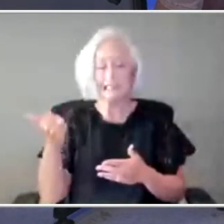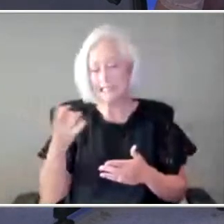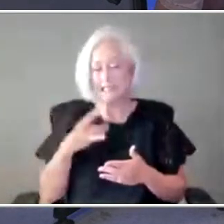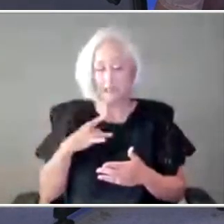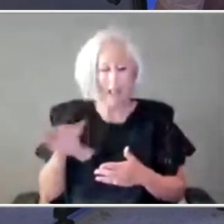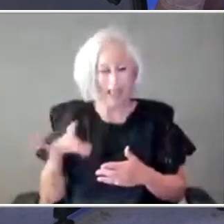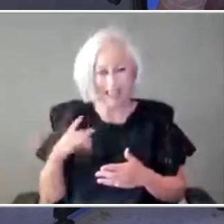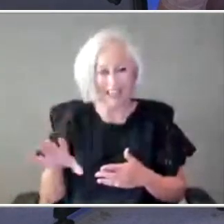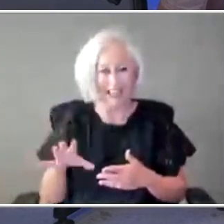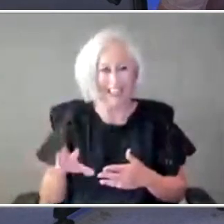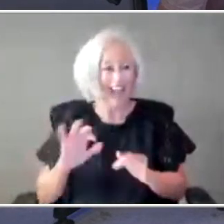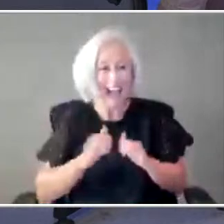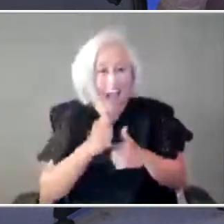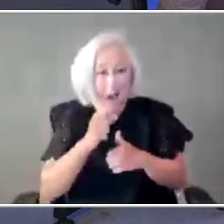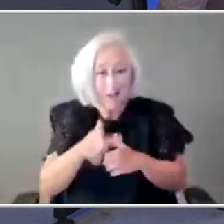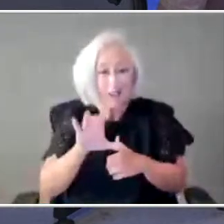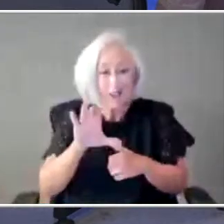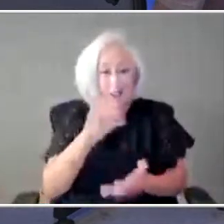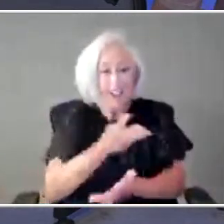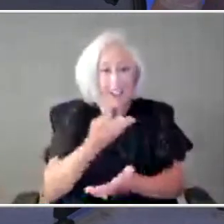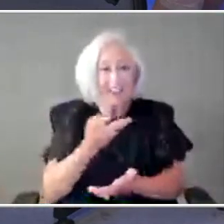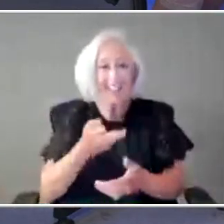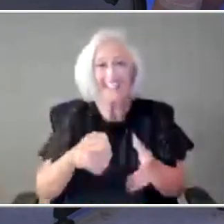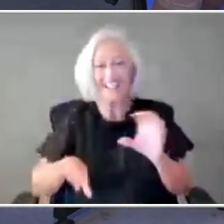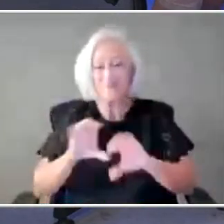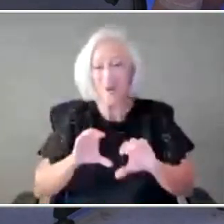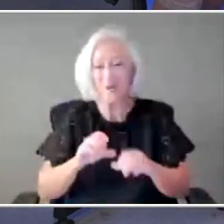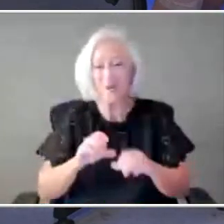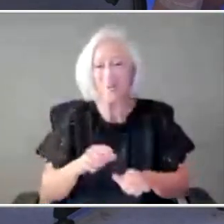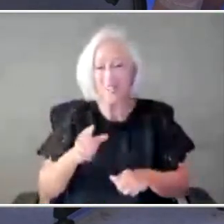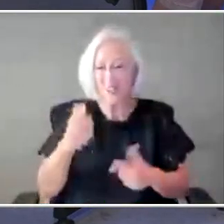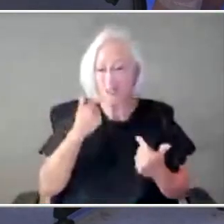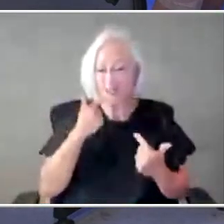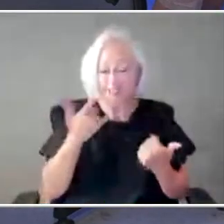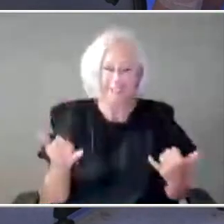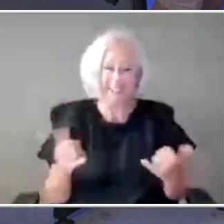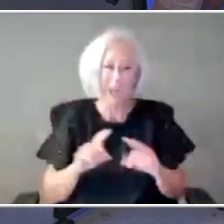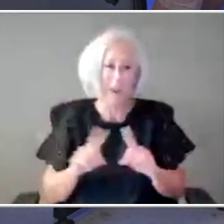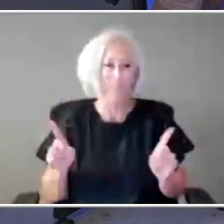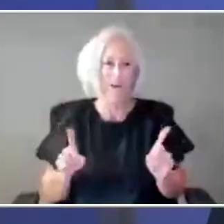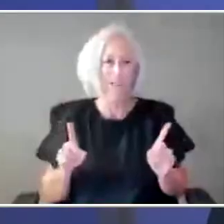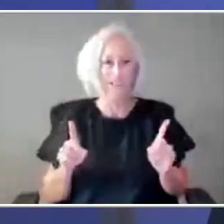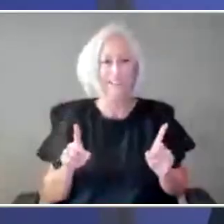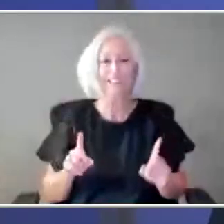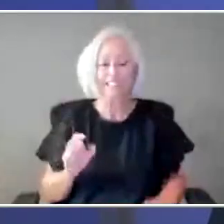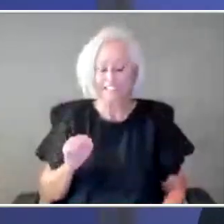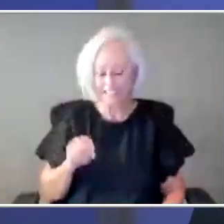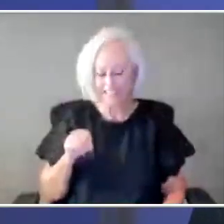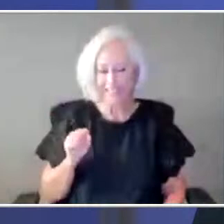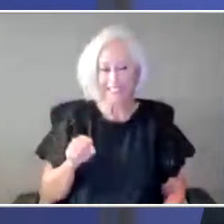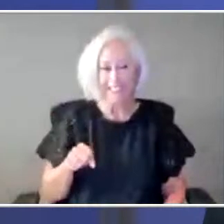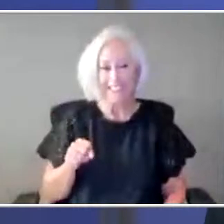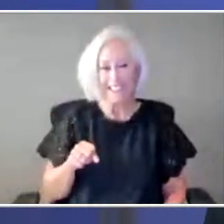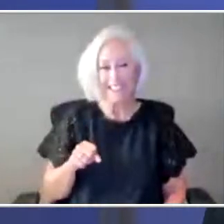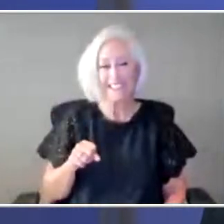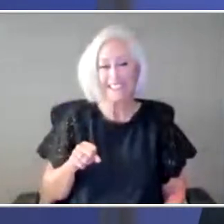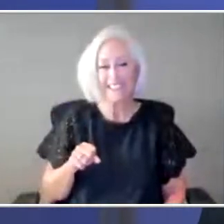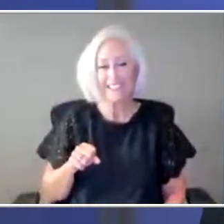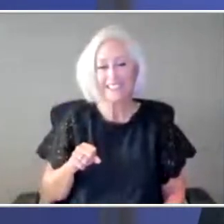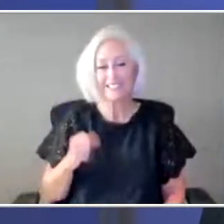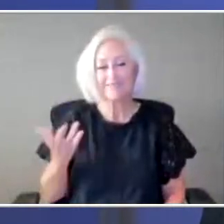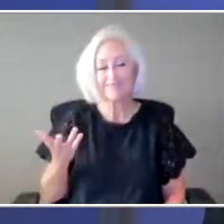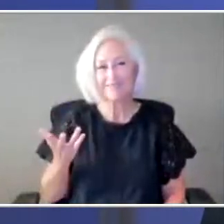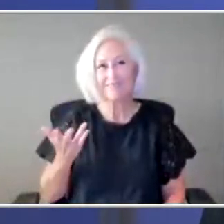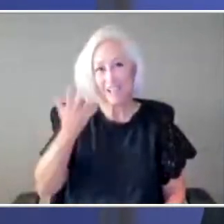treatment? Listen, she laughs because I was going to say you're laughing now, but Yeah. Right. Unfortunately, I was one of the ones that